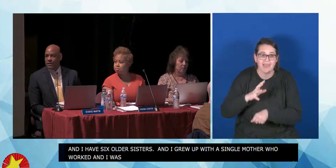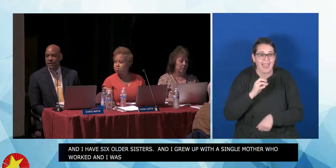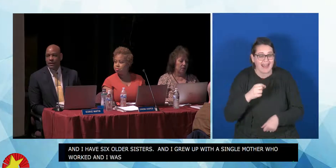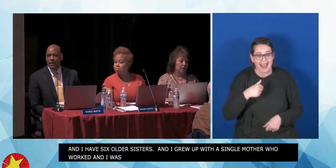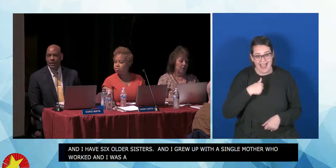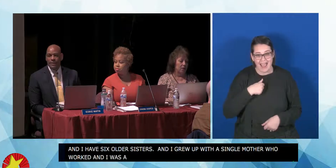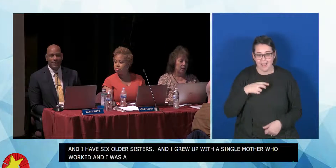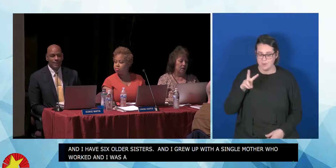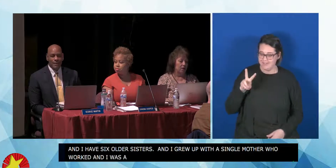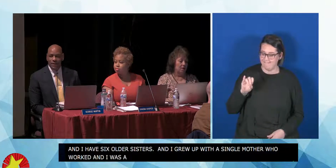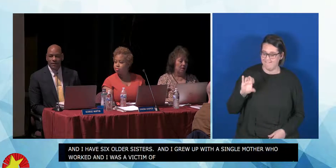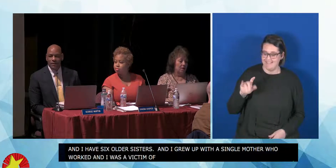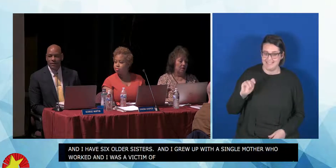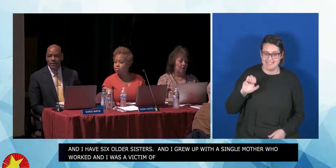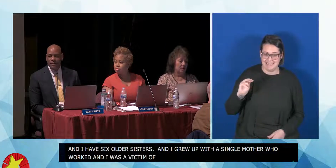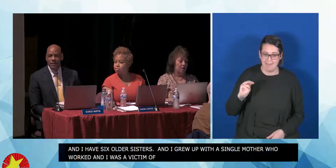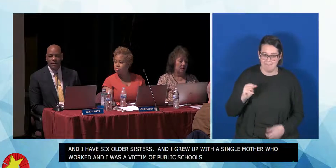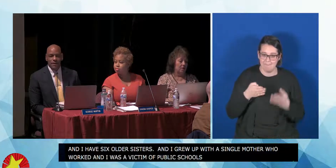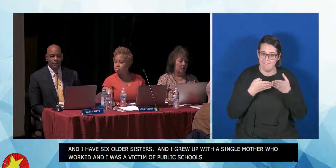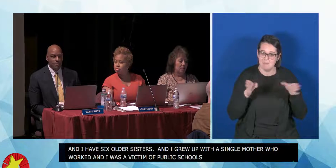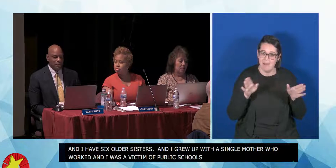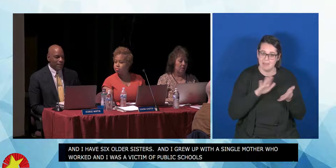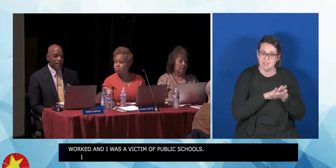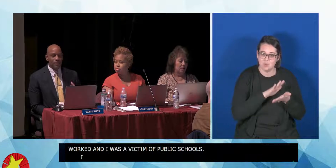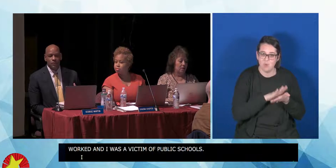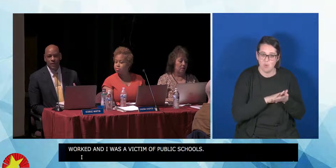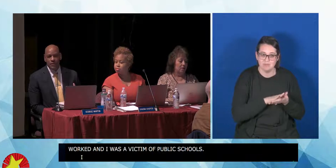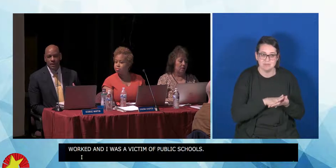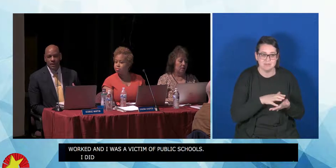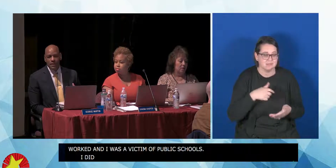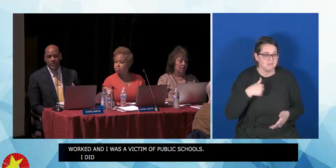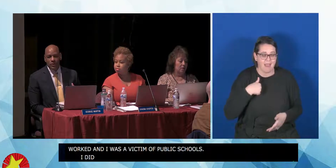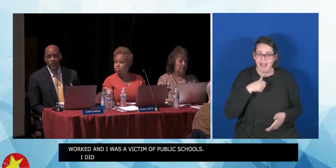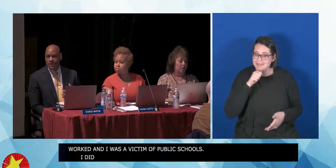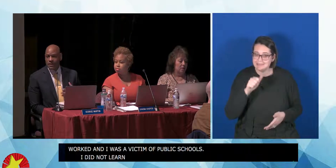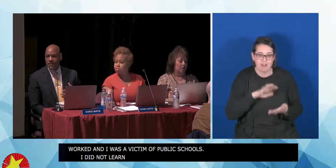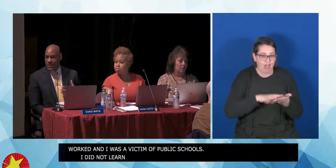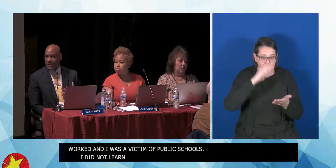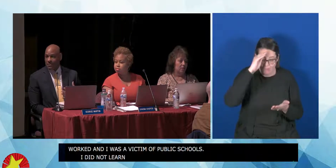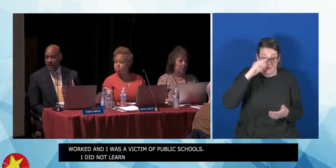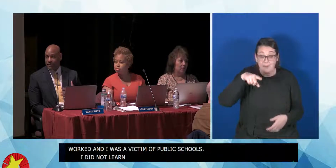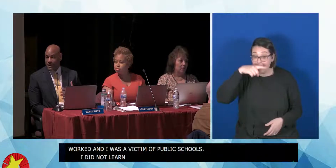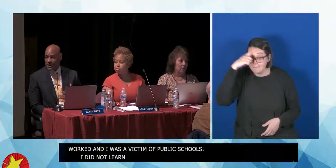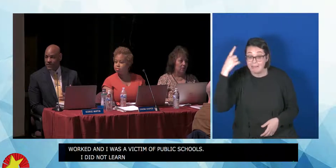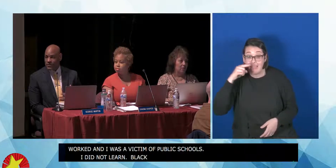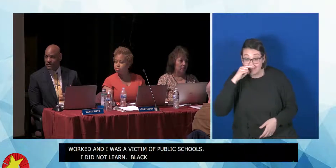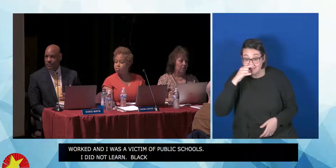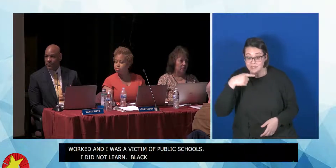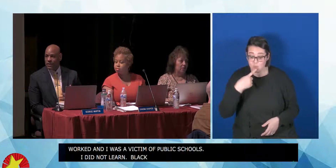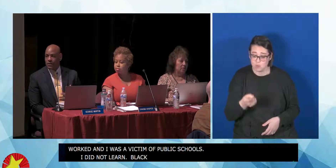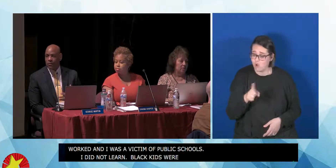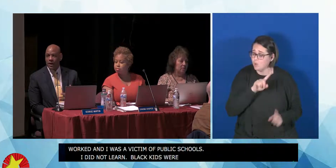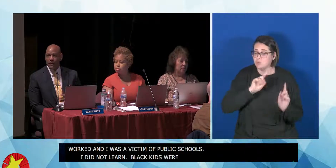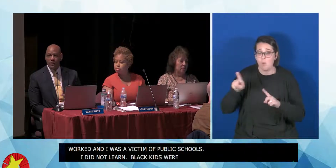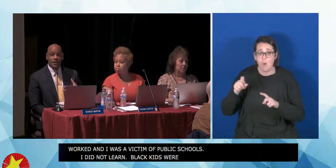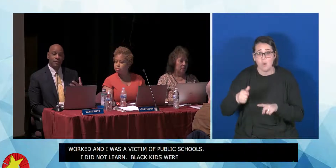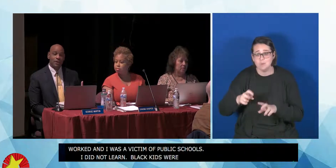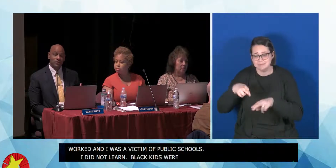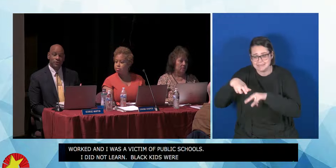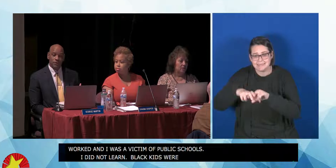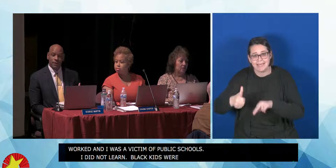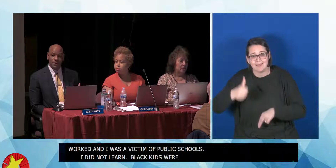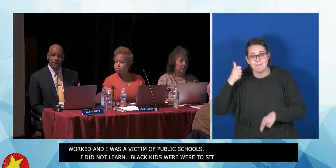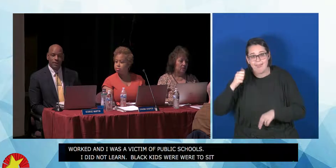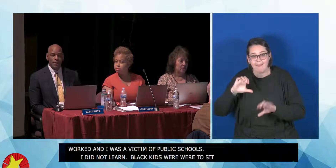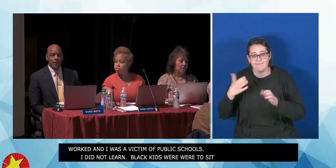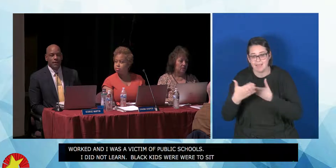schools. I did not learn. Black kids were told to sit in the back of the classroom while the other kids